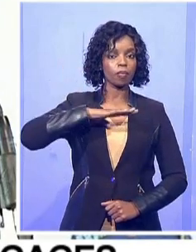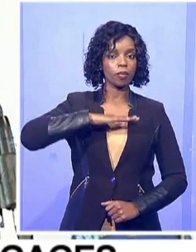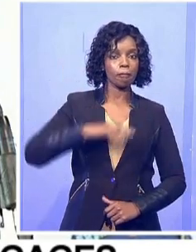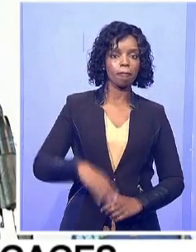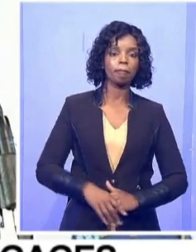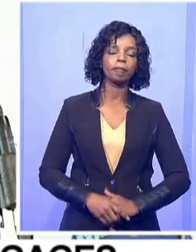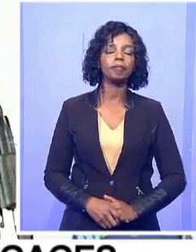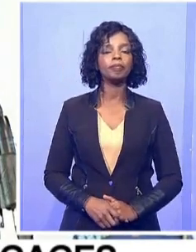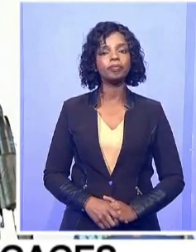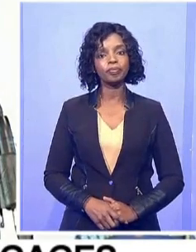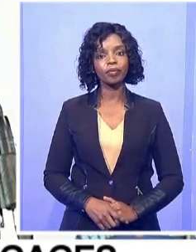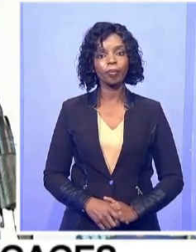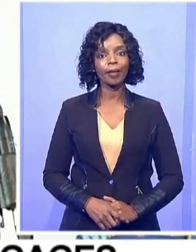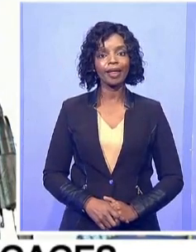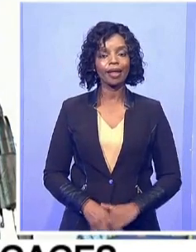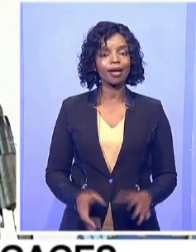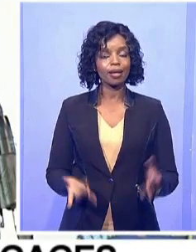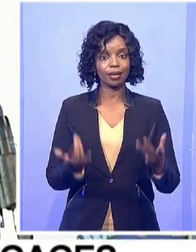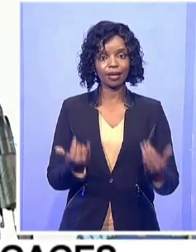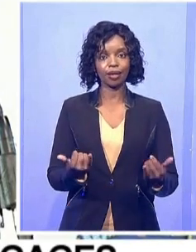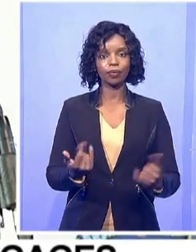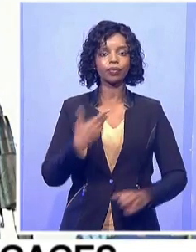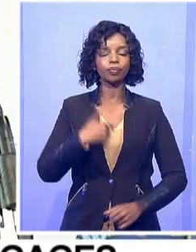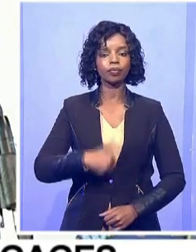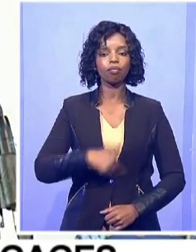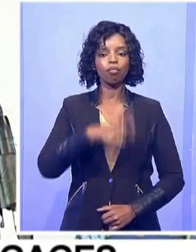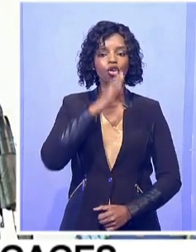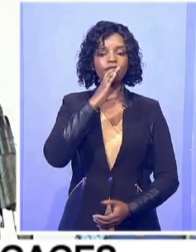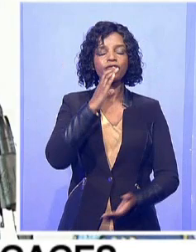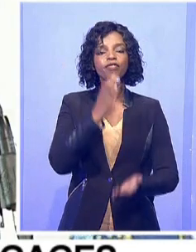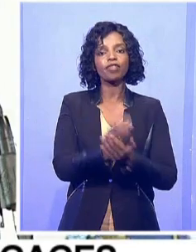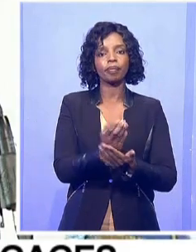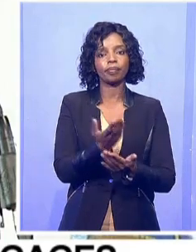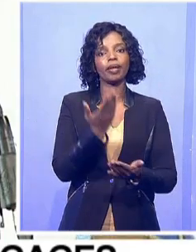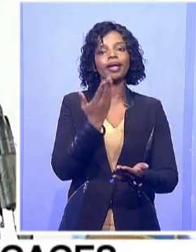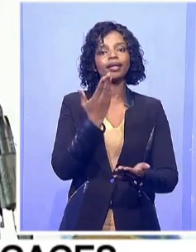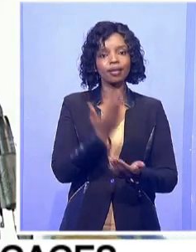Now, I can confirm, Premier, that